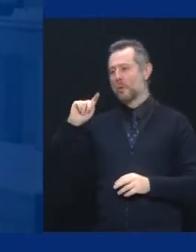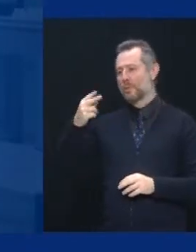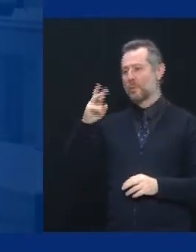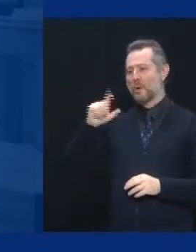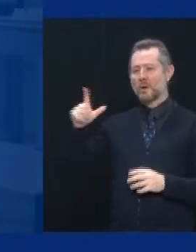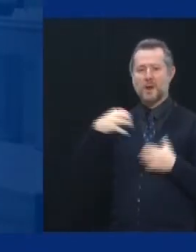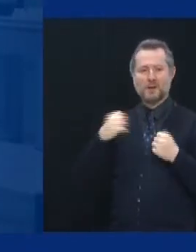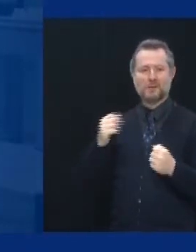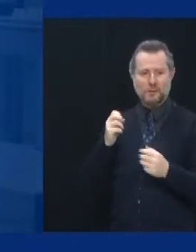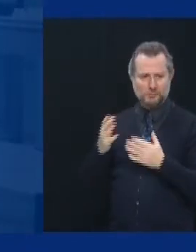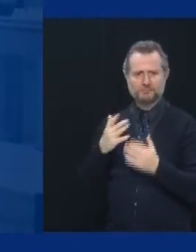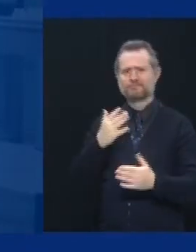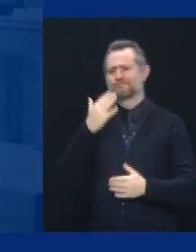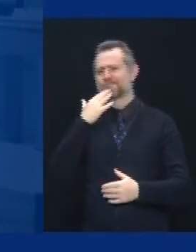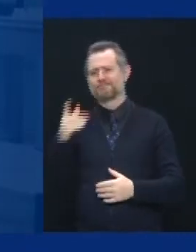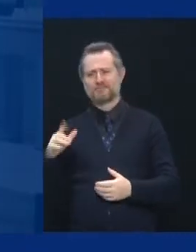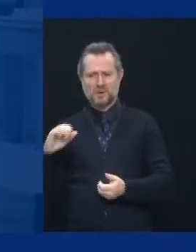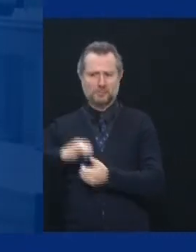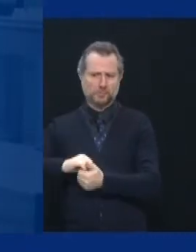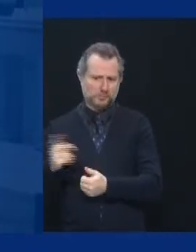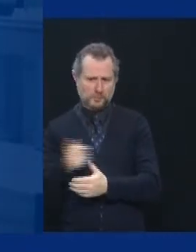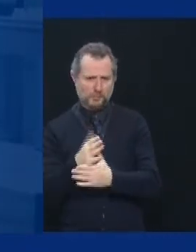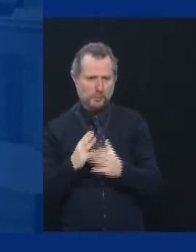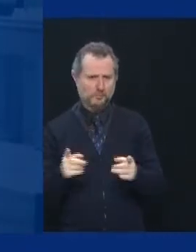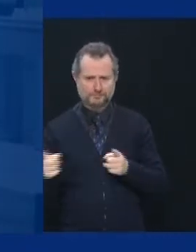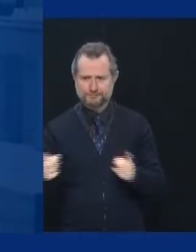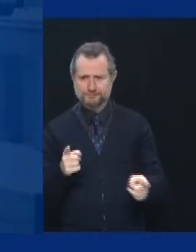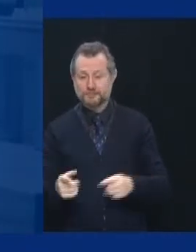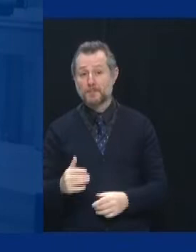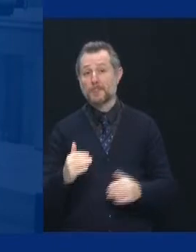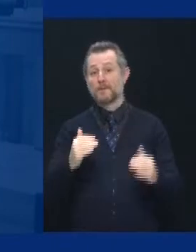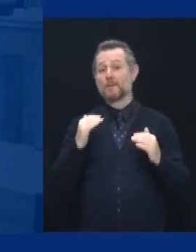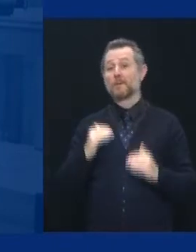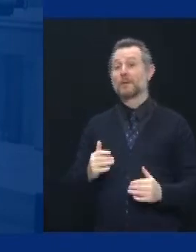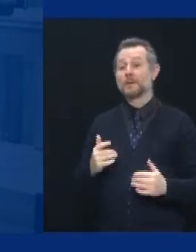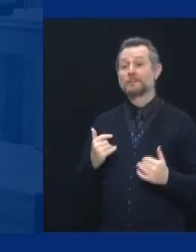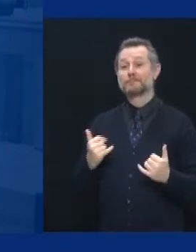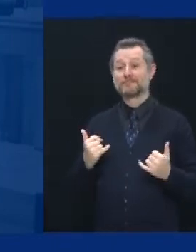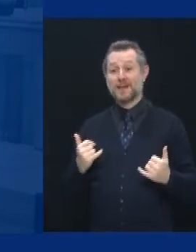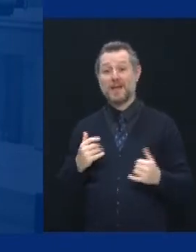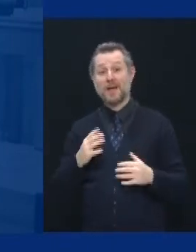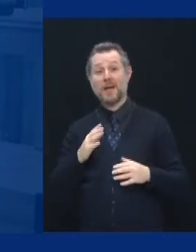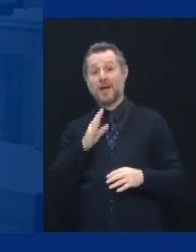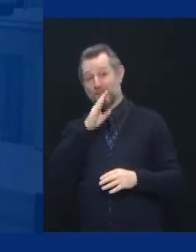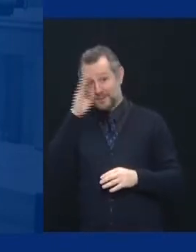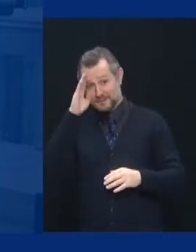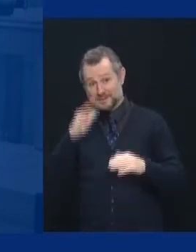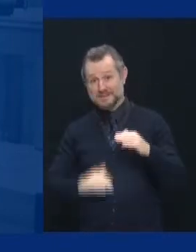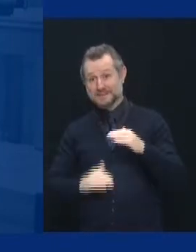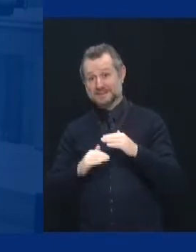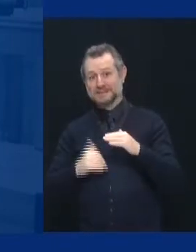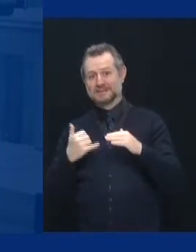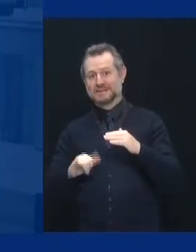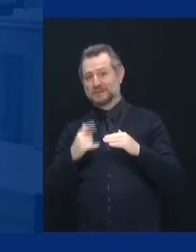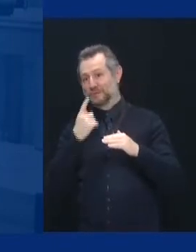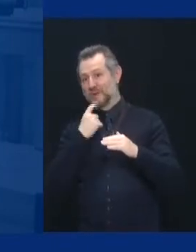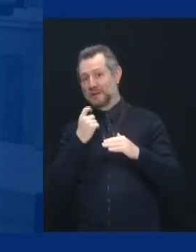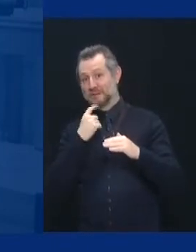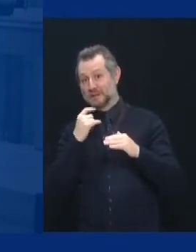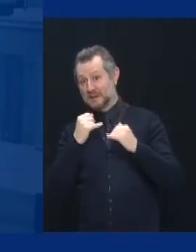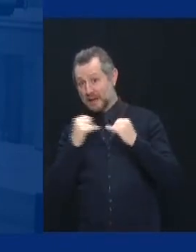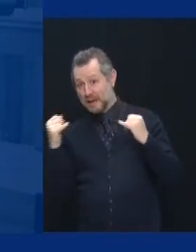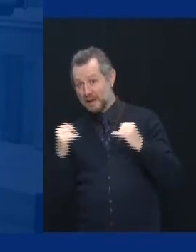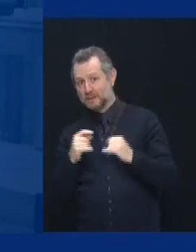easy. Hospital capacity is still the danger zone, red